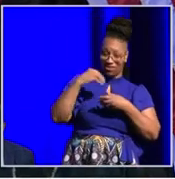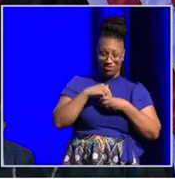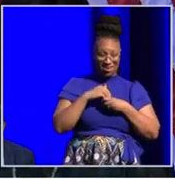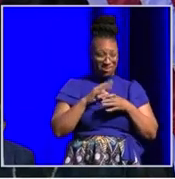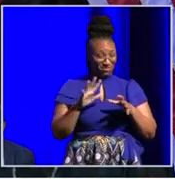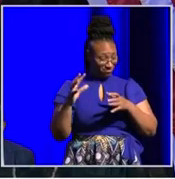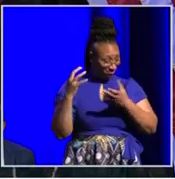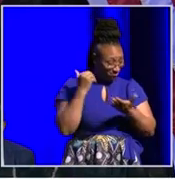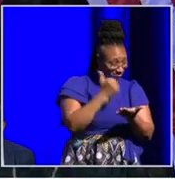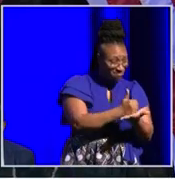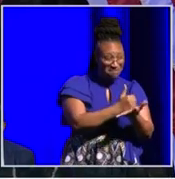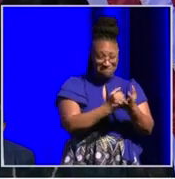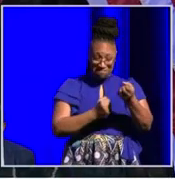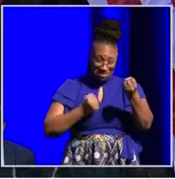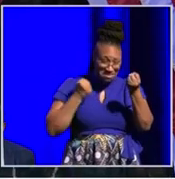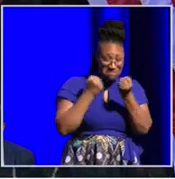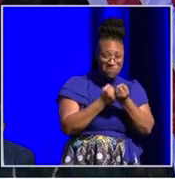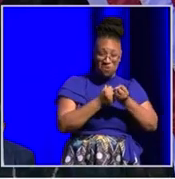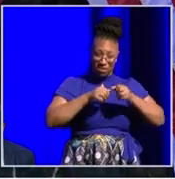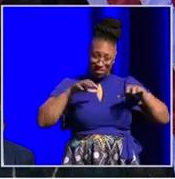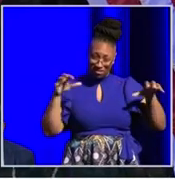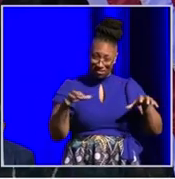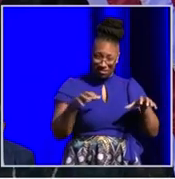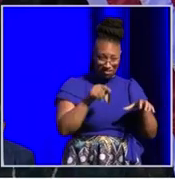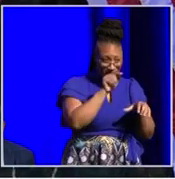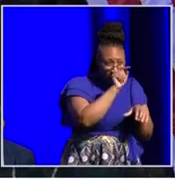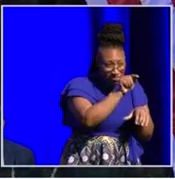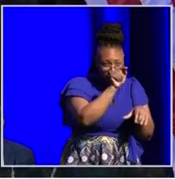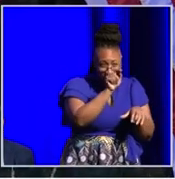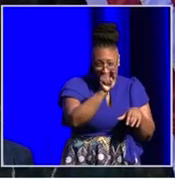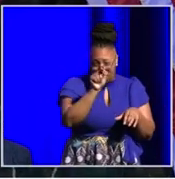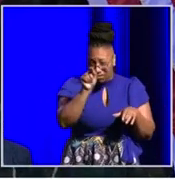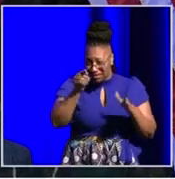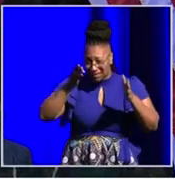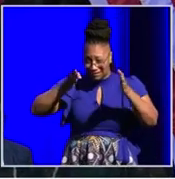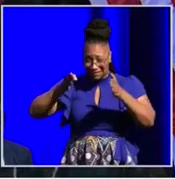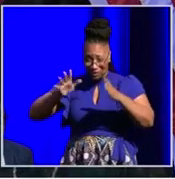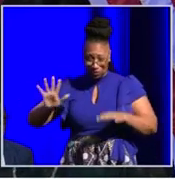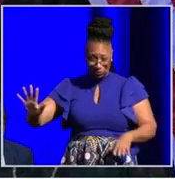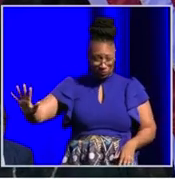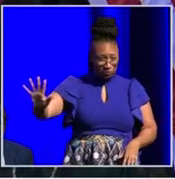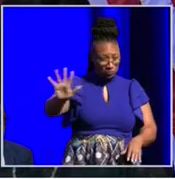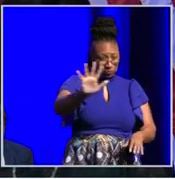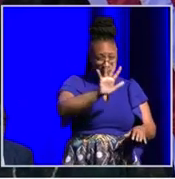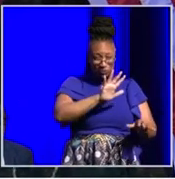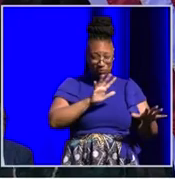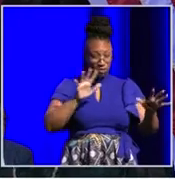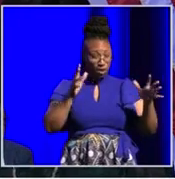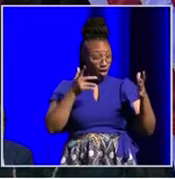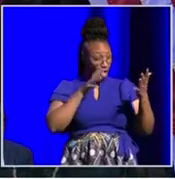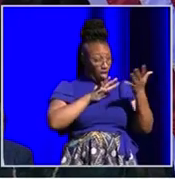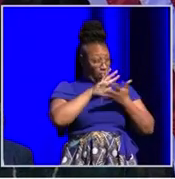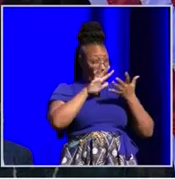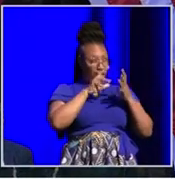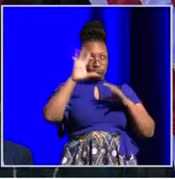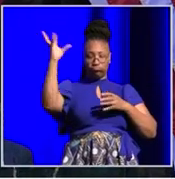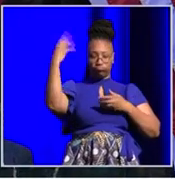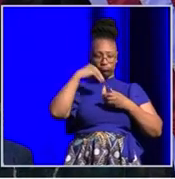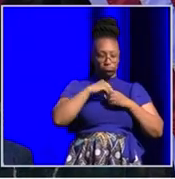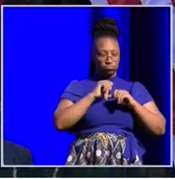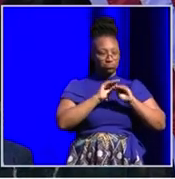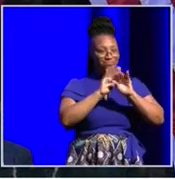resident in our nation's capital. Where there is confusion, please bring clarity. where there's division, bring unity, where